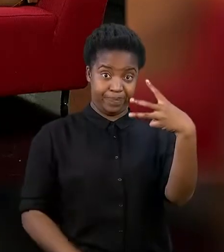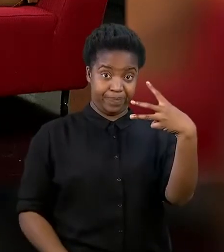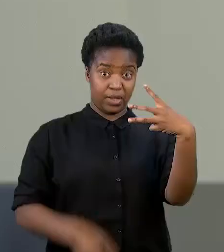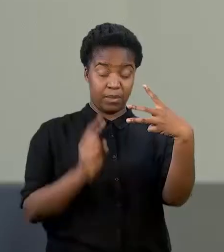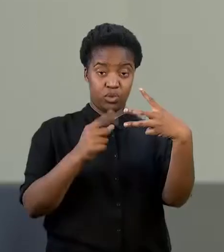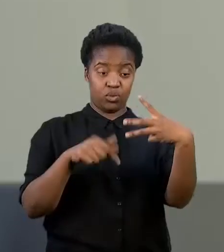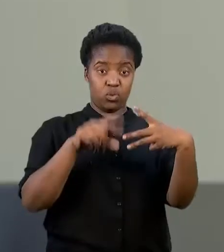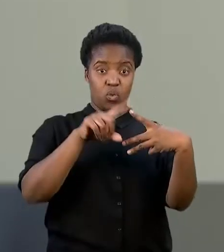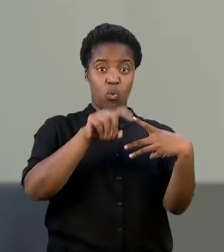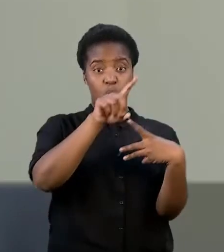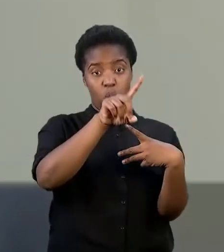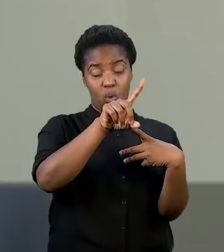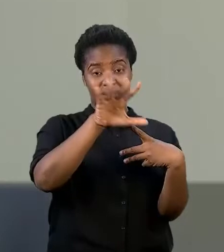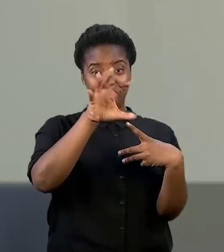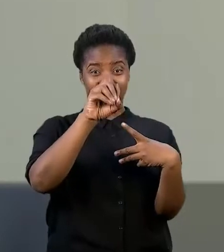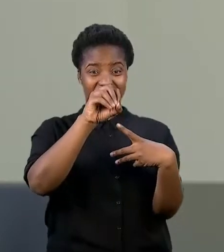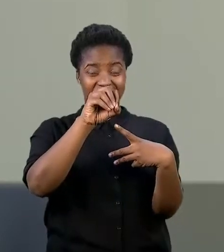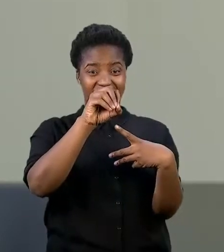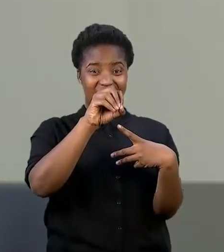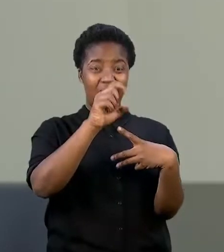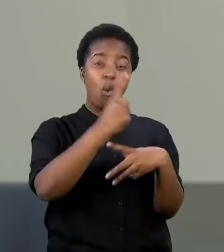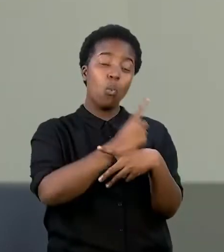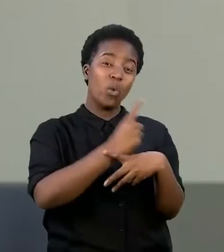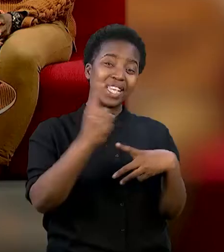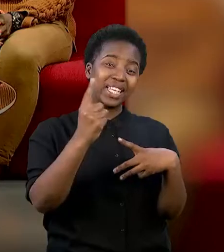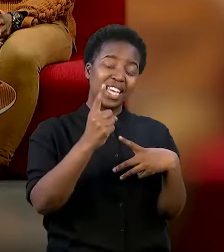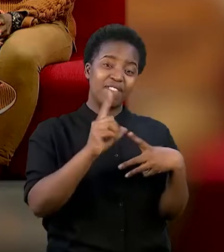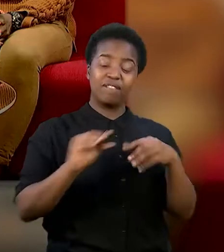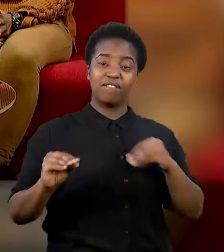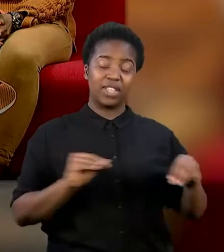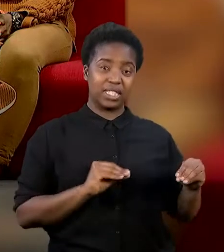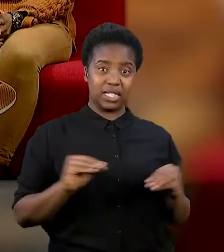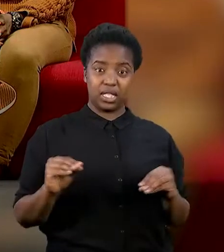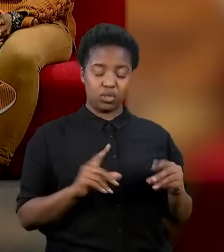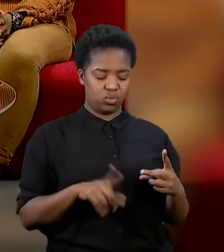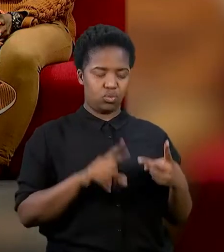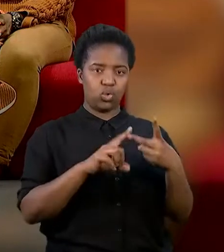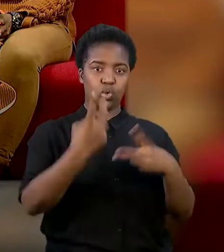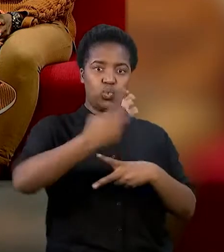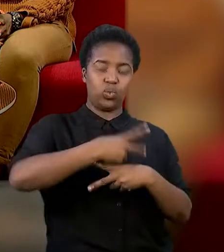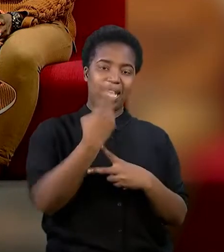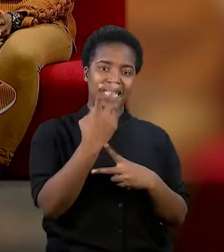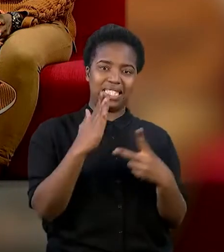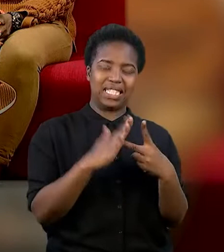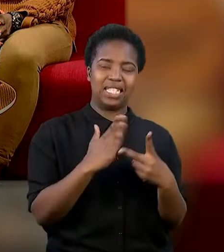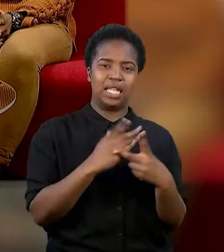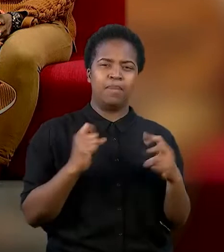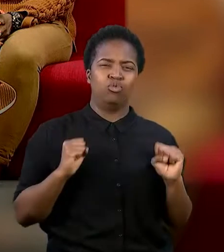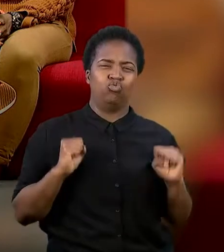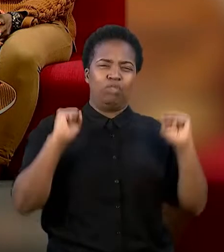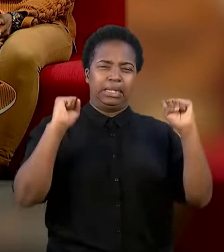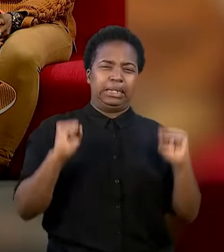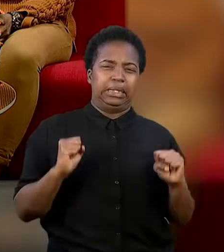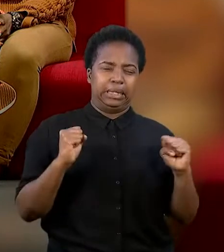things. It's the 150 or 75 minutes a week of physical activity, 2 days of some form